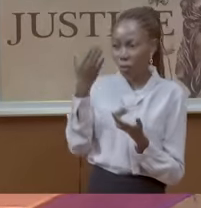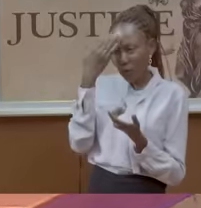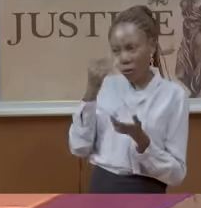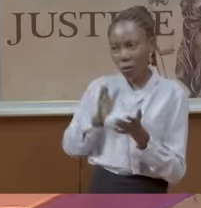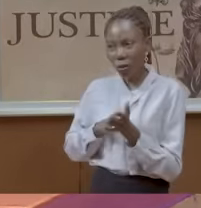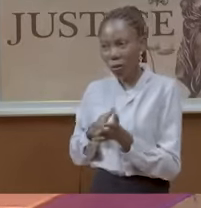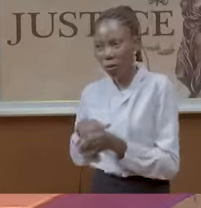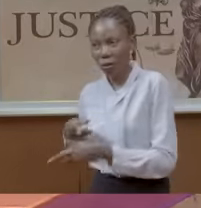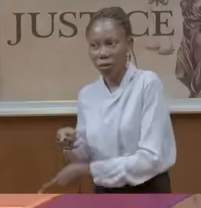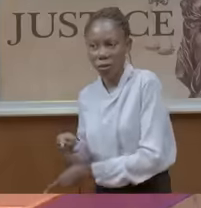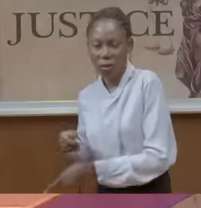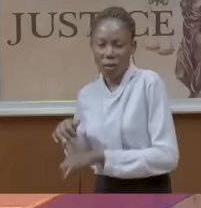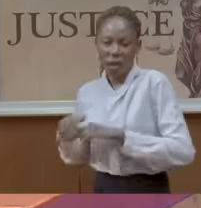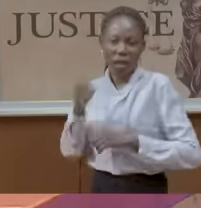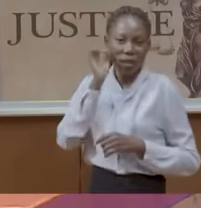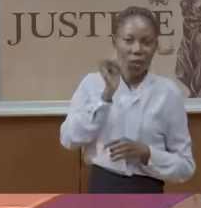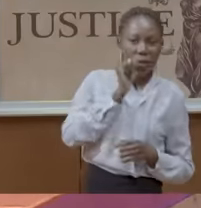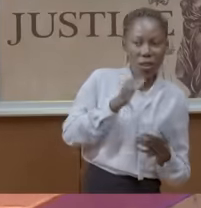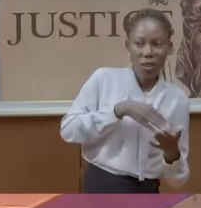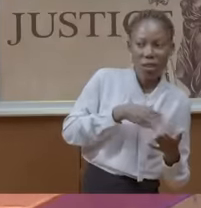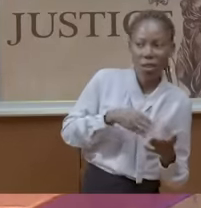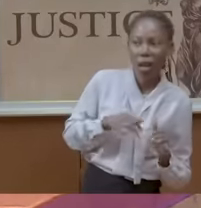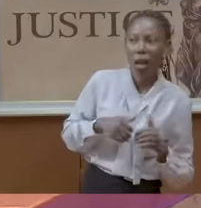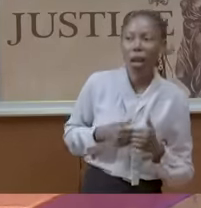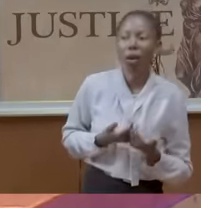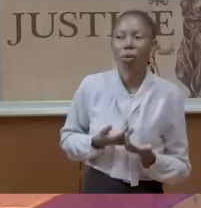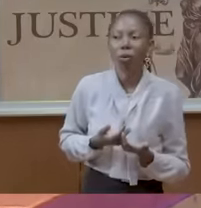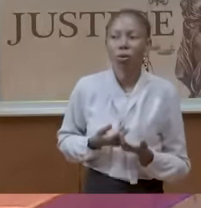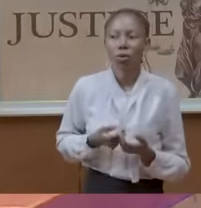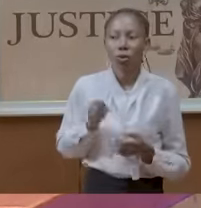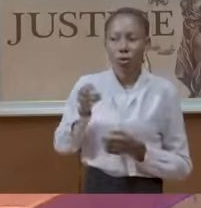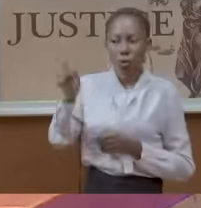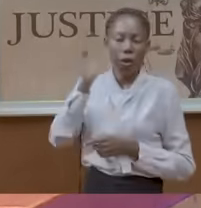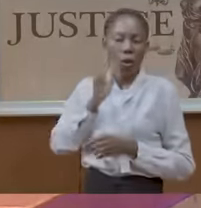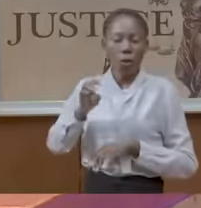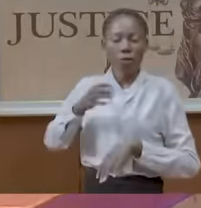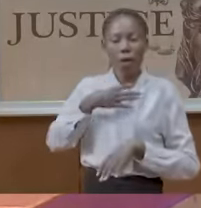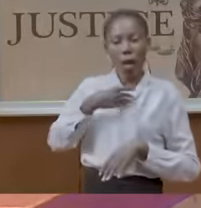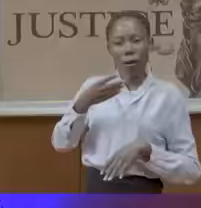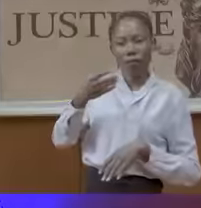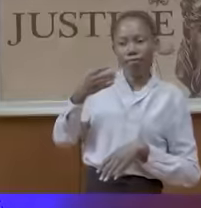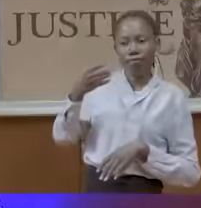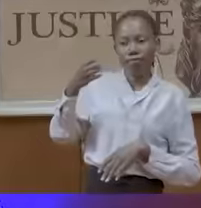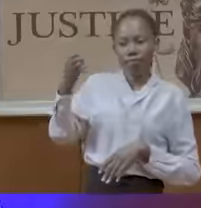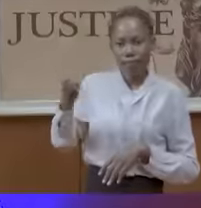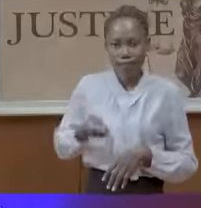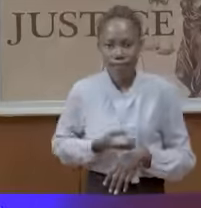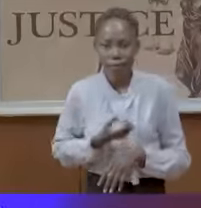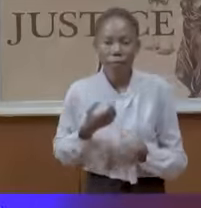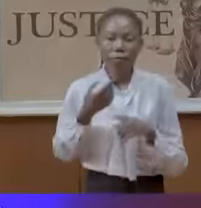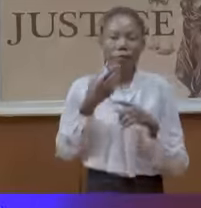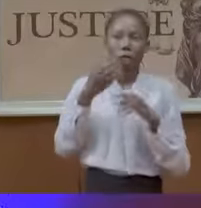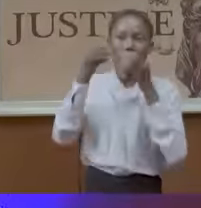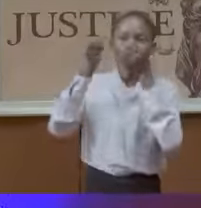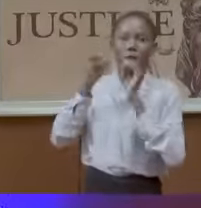school is there. Mommy is saying I should go and sing. And school, we now employ teachers. We are employing Abraham. We